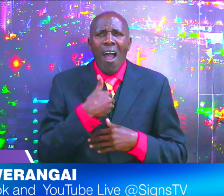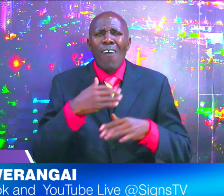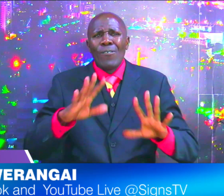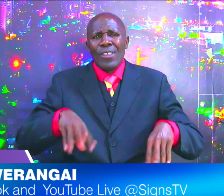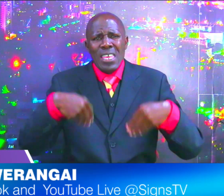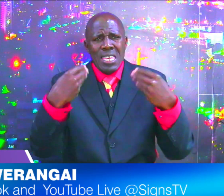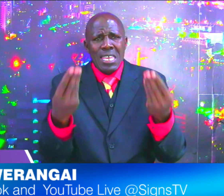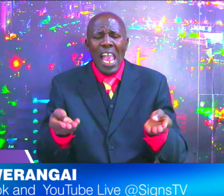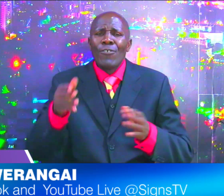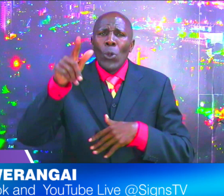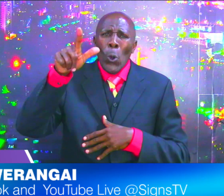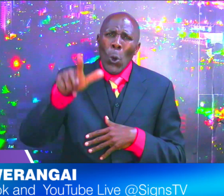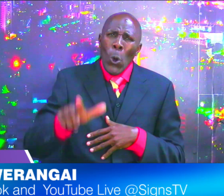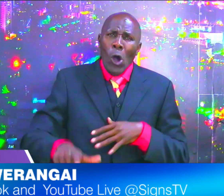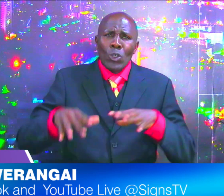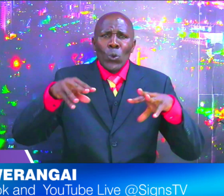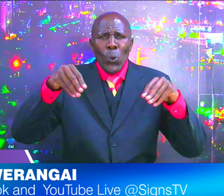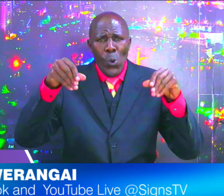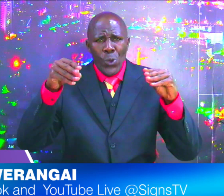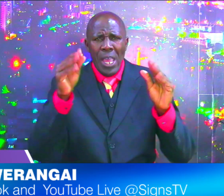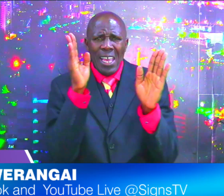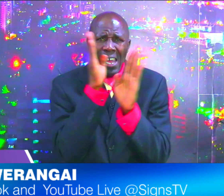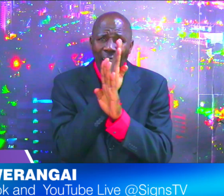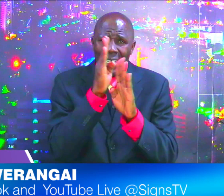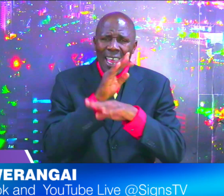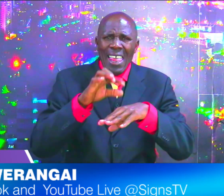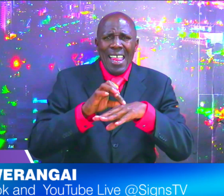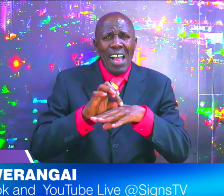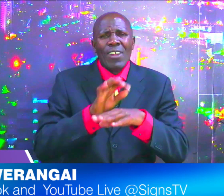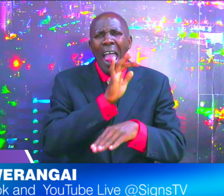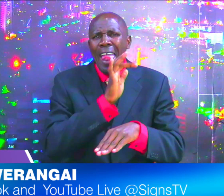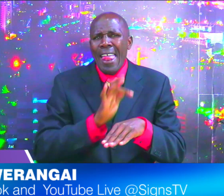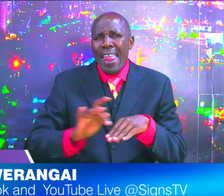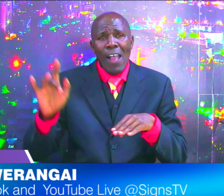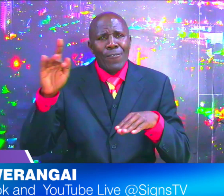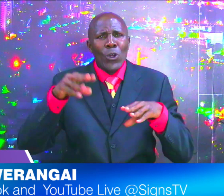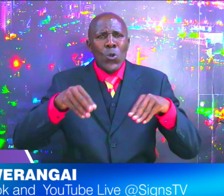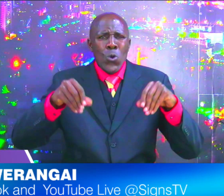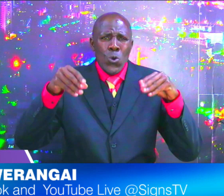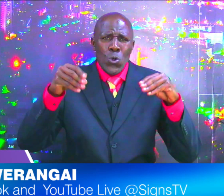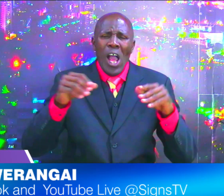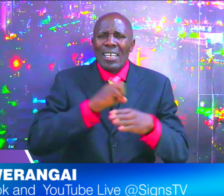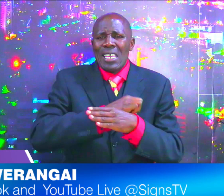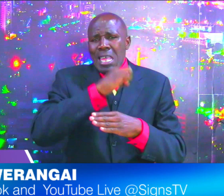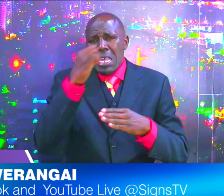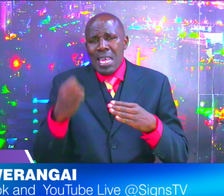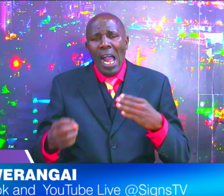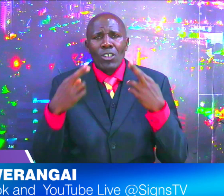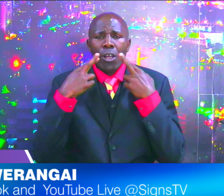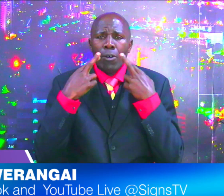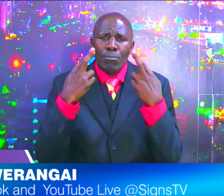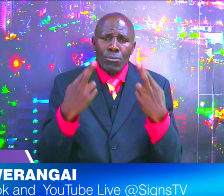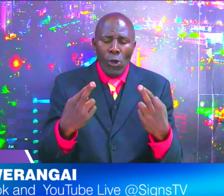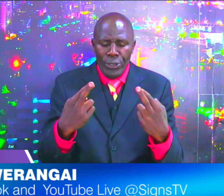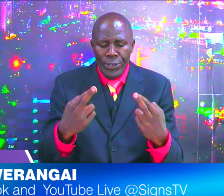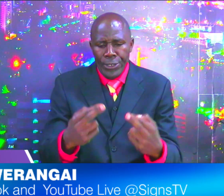poor livestock husbandry in pastoral areas had contributed to low quality